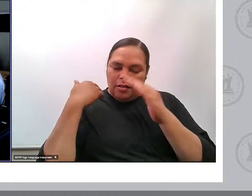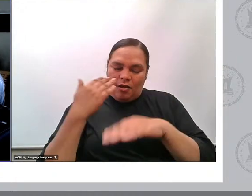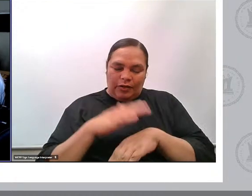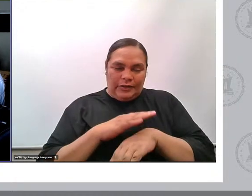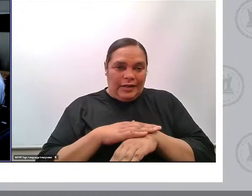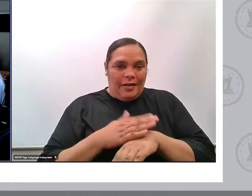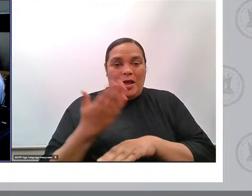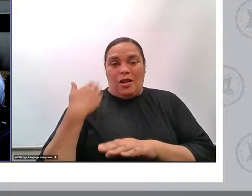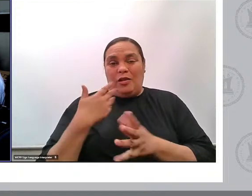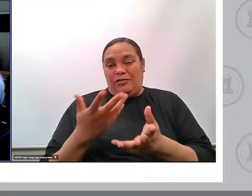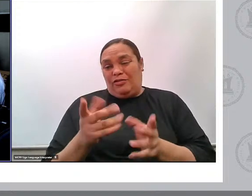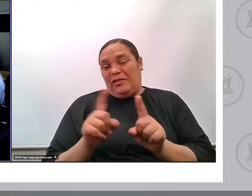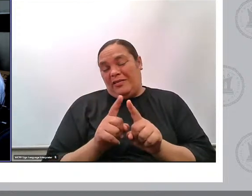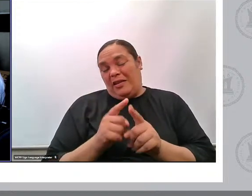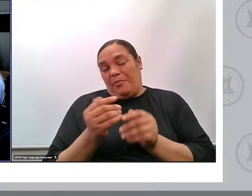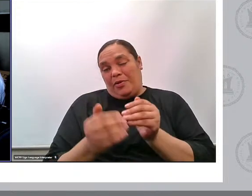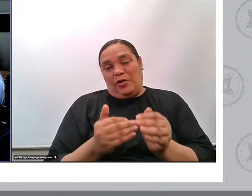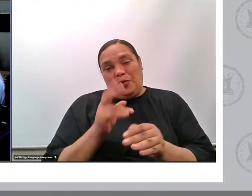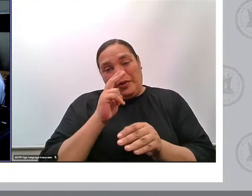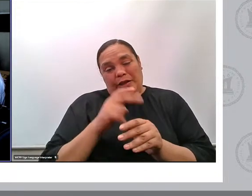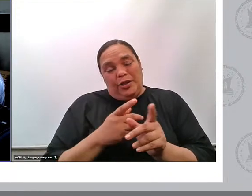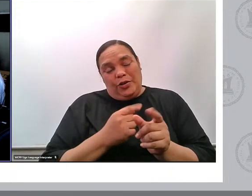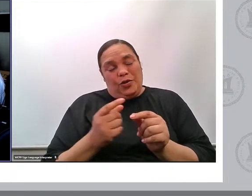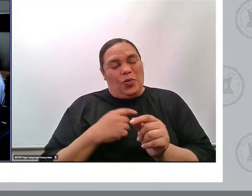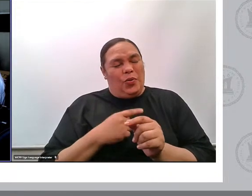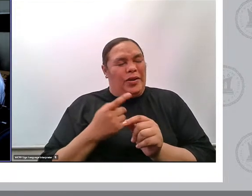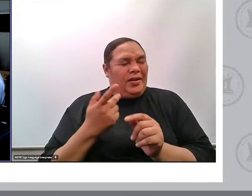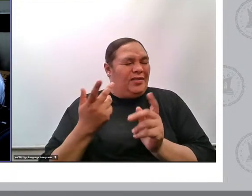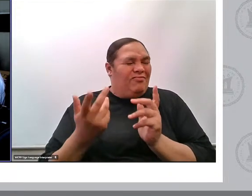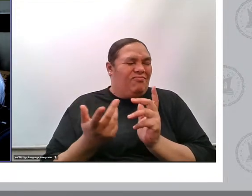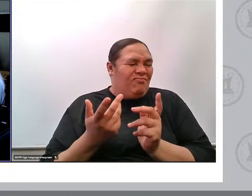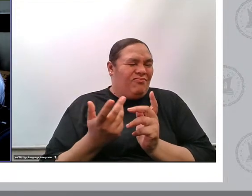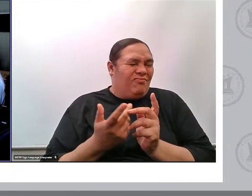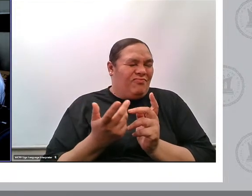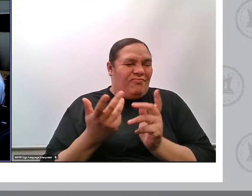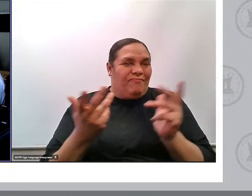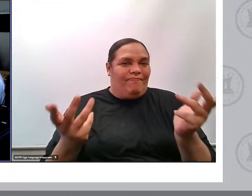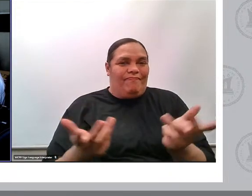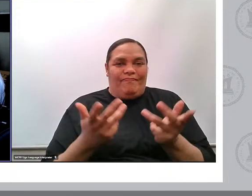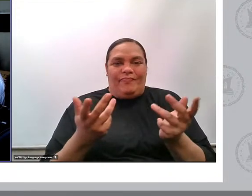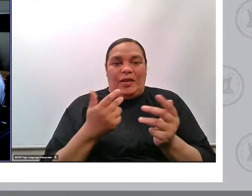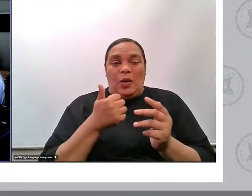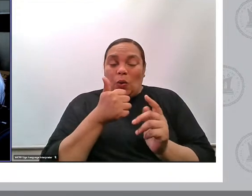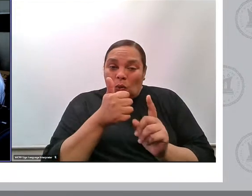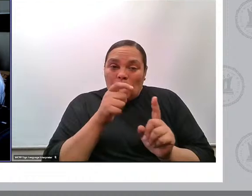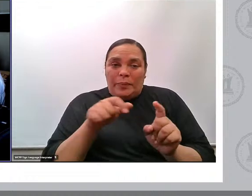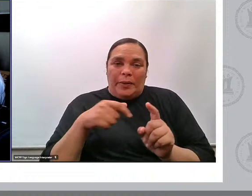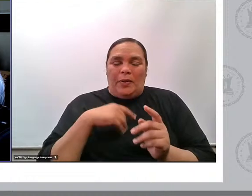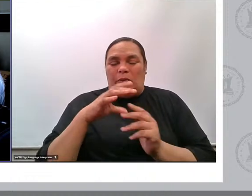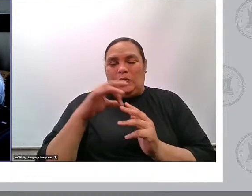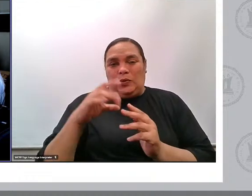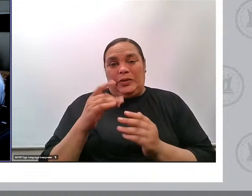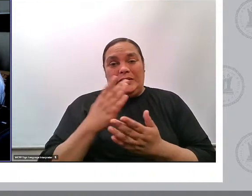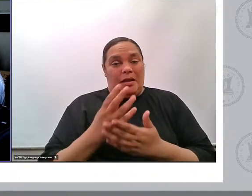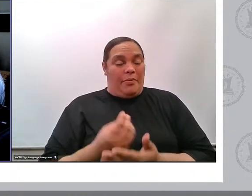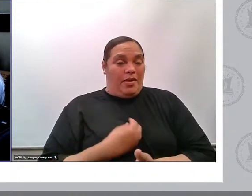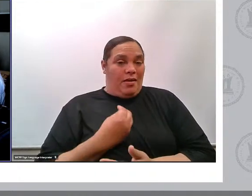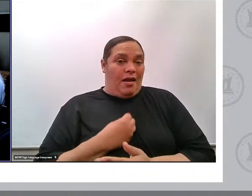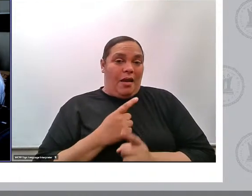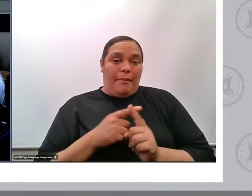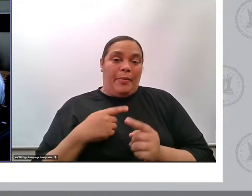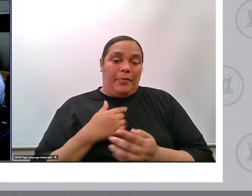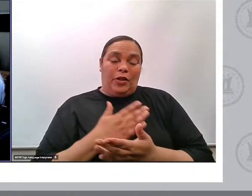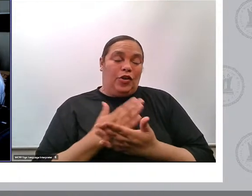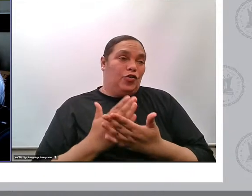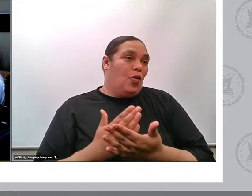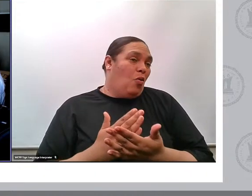of similar process we had to undertake, we had very good candidates, some were young, and I'm not sure the extent